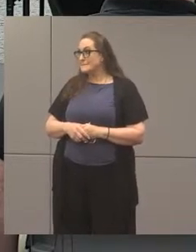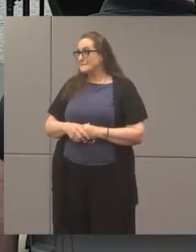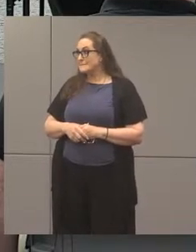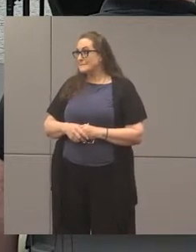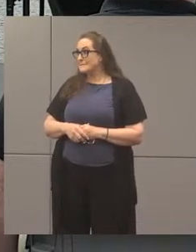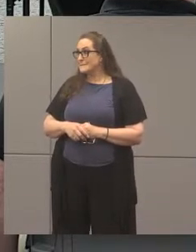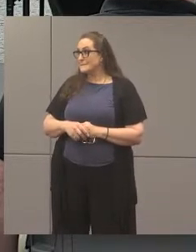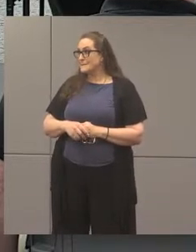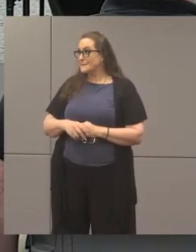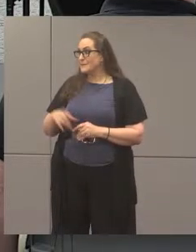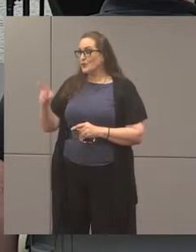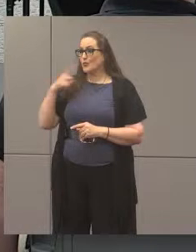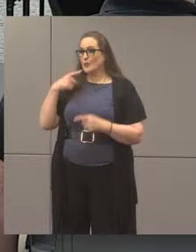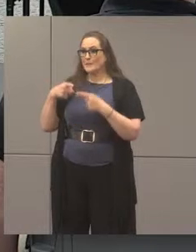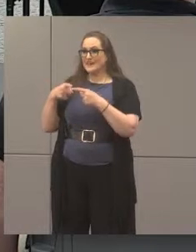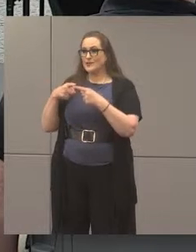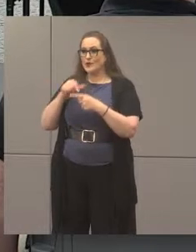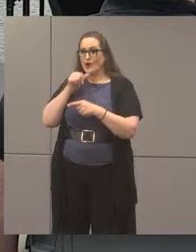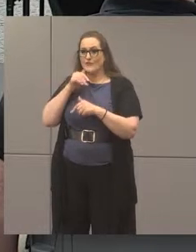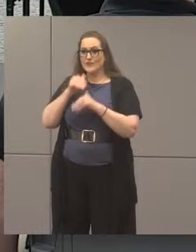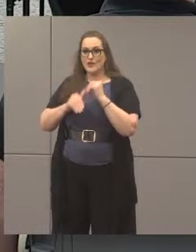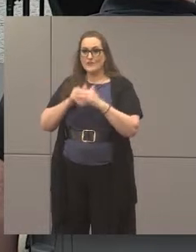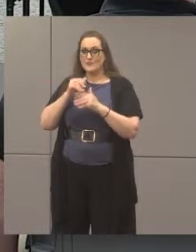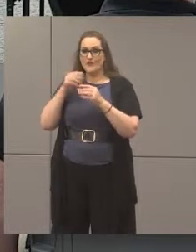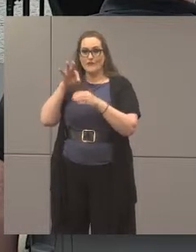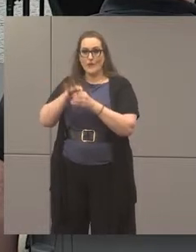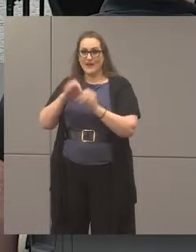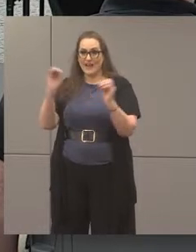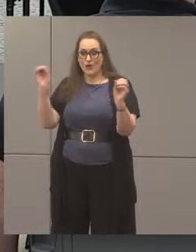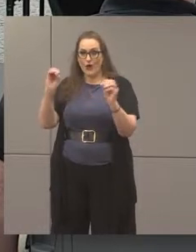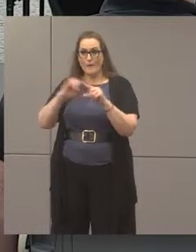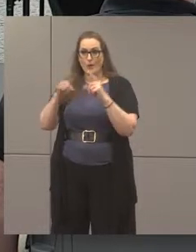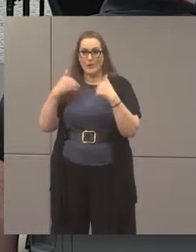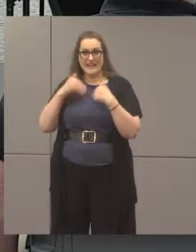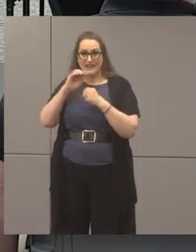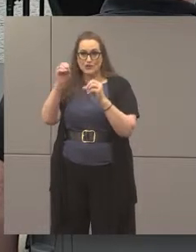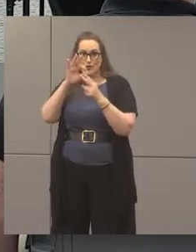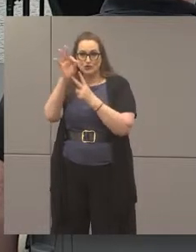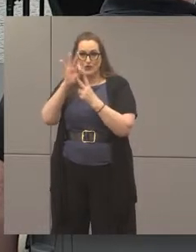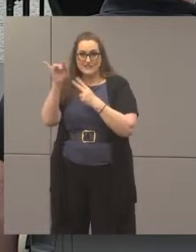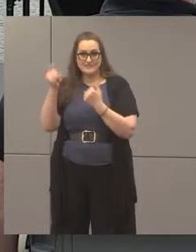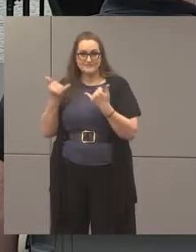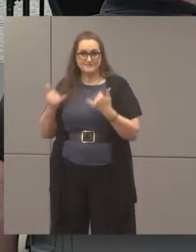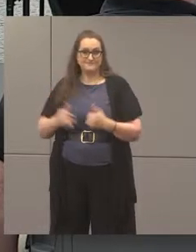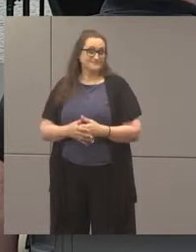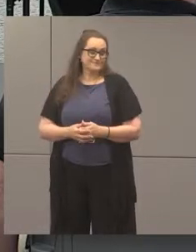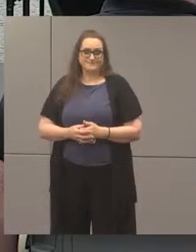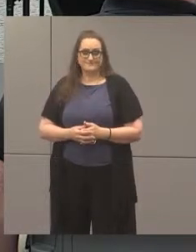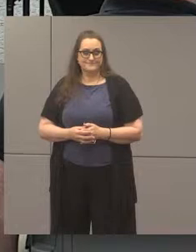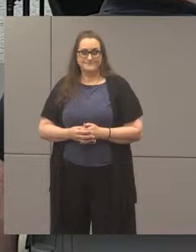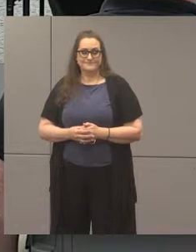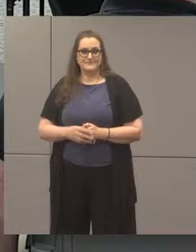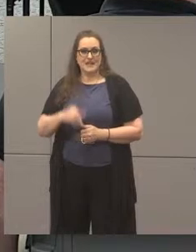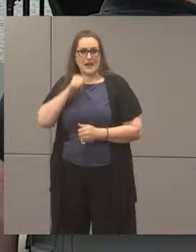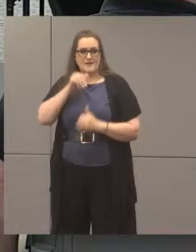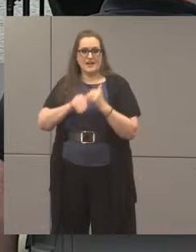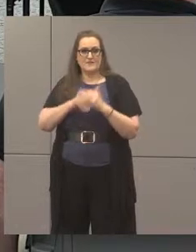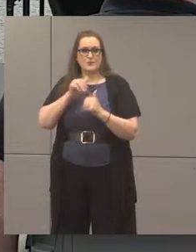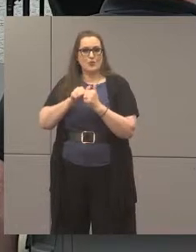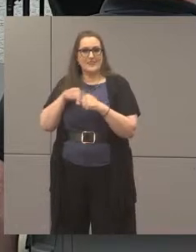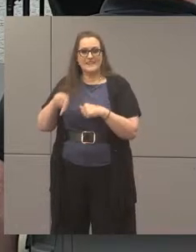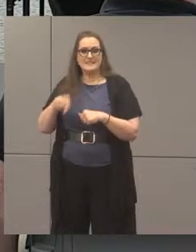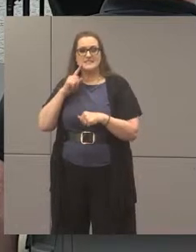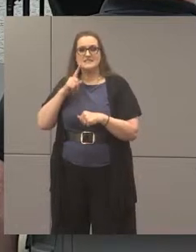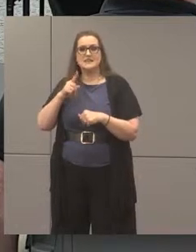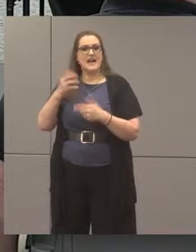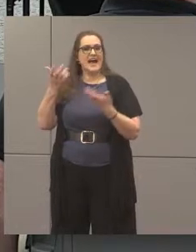We're backed in a corner. I don't feel comfortable voting on this at all, but we have no choice at this point. So I'm not comfortable with it.